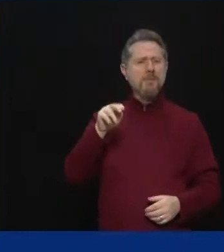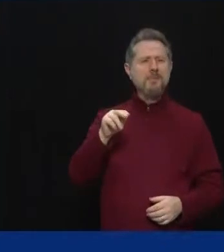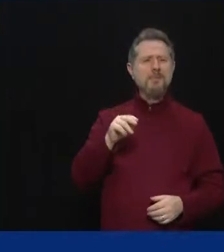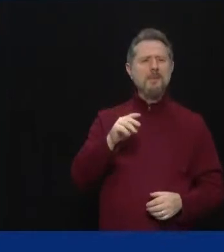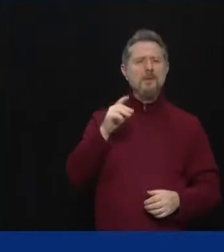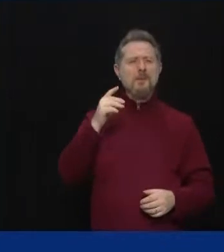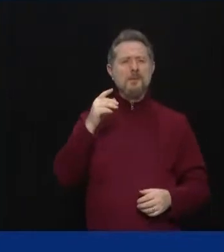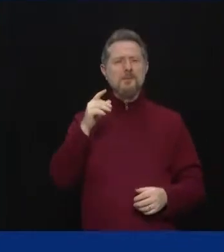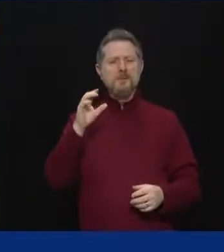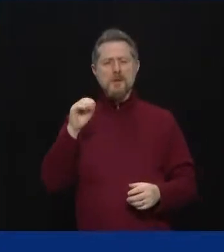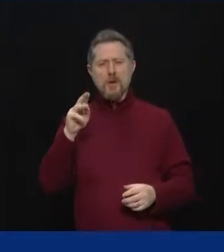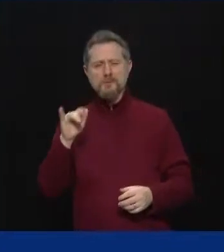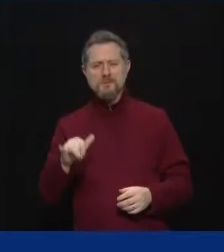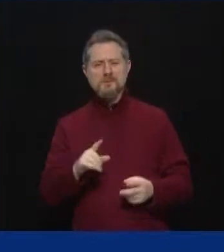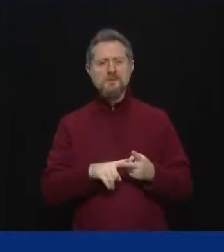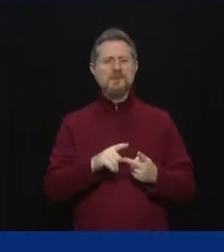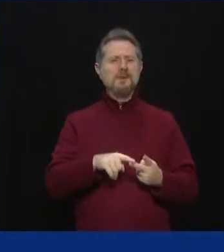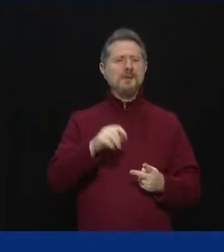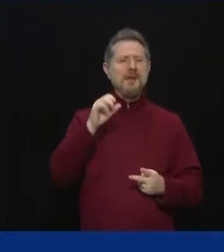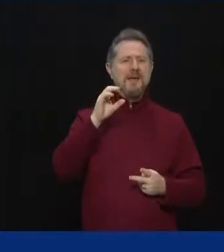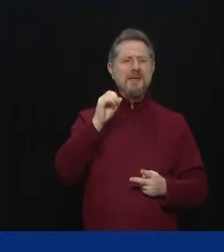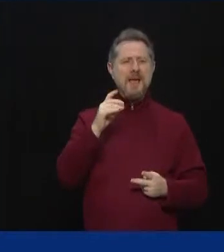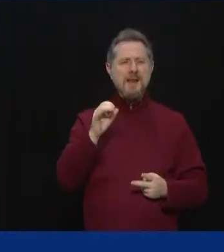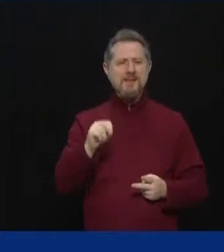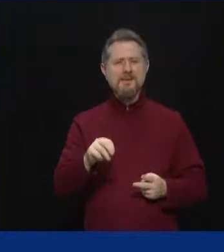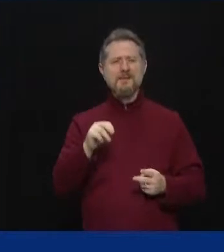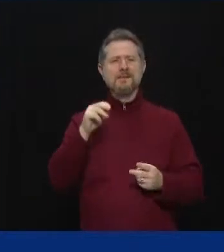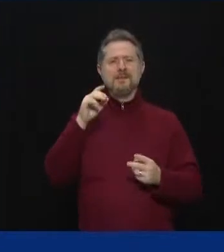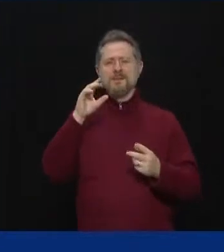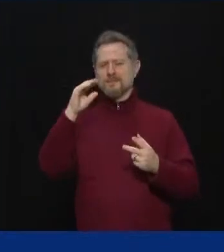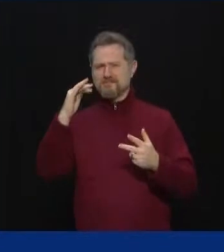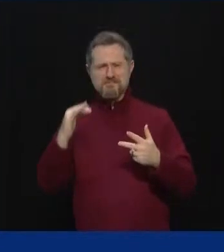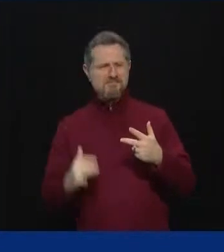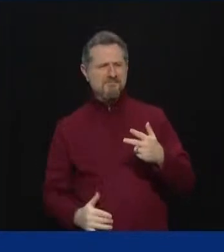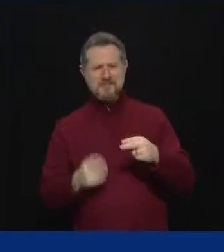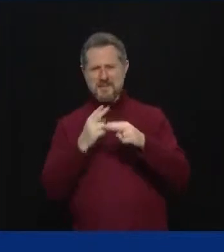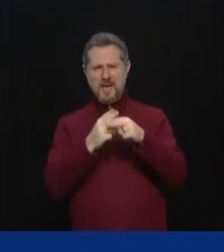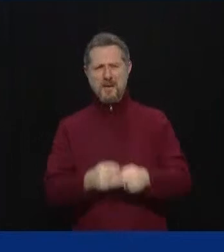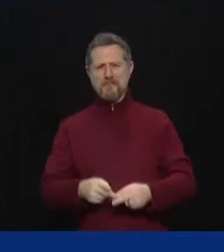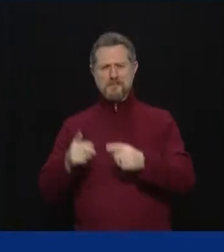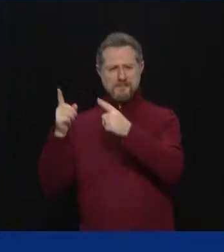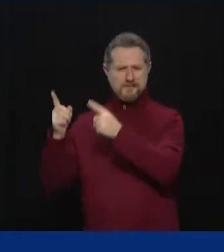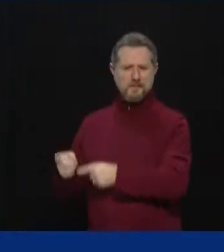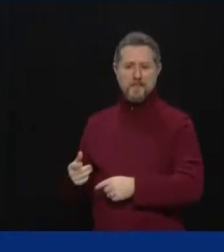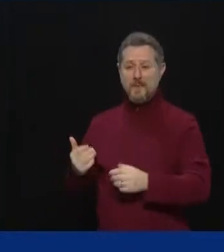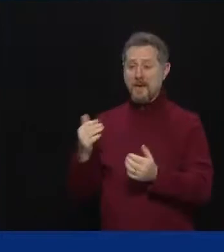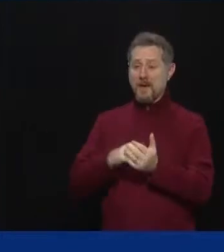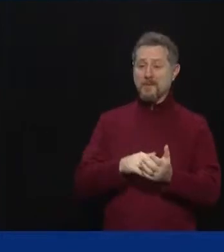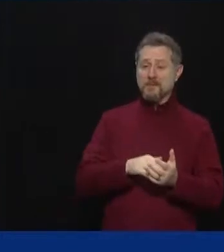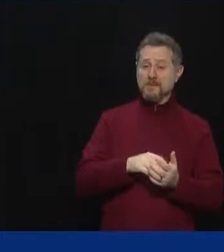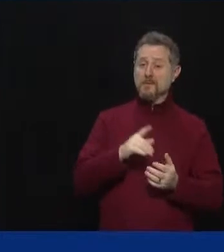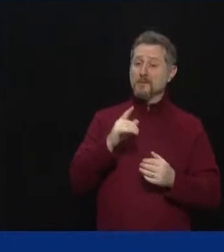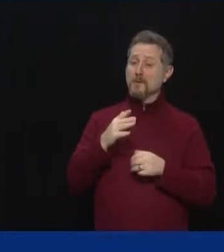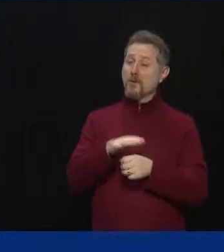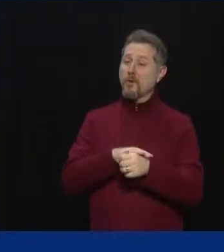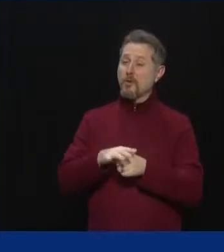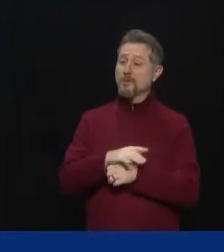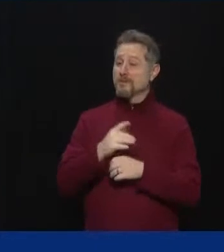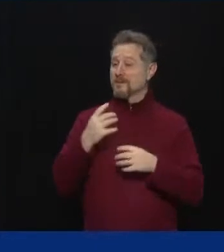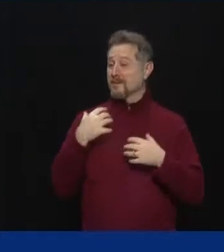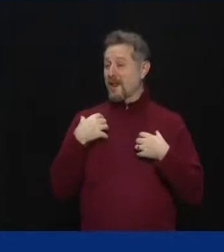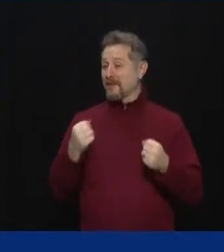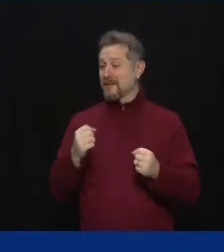Fulton, Suffolk, and Yates. Again, this is in coordination with the local public health departments. This is not us telling them they have to have this. This is